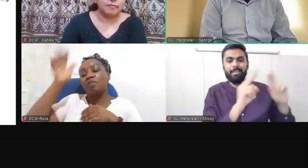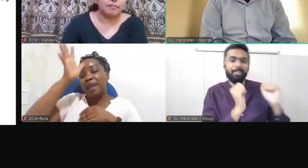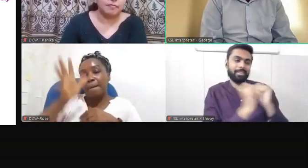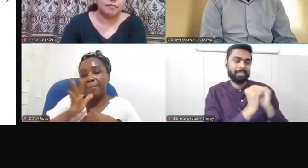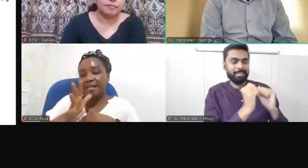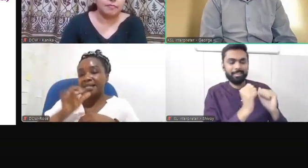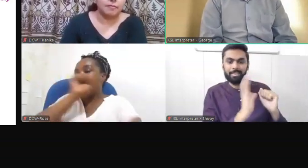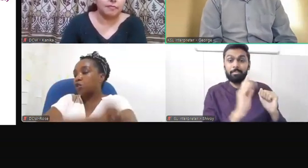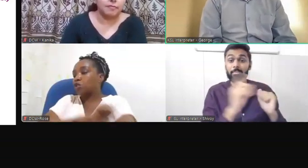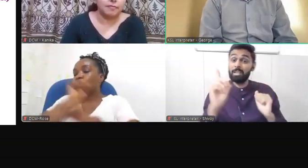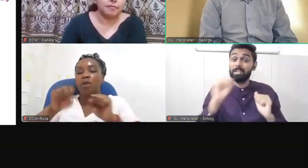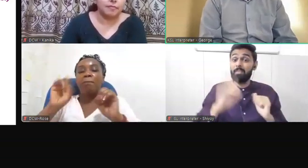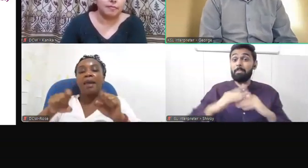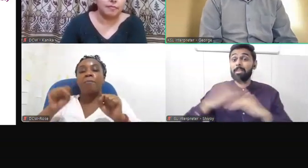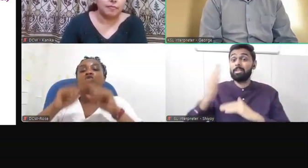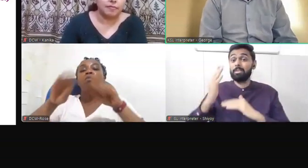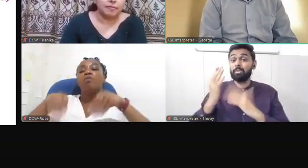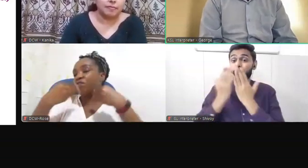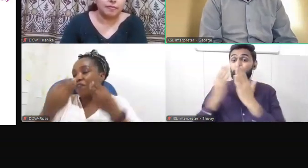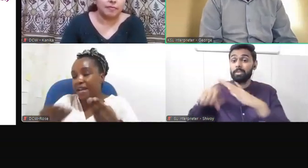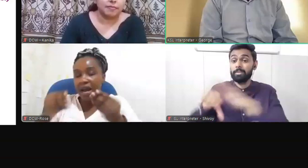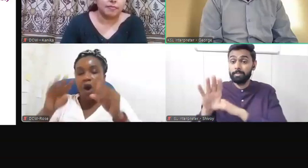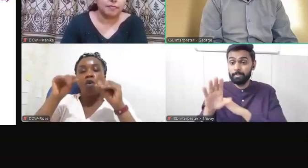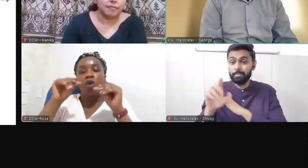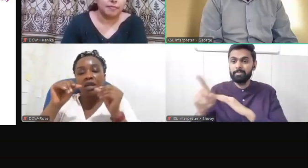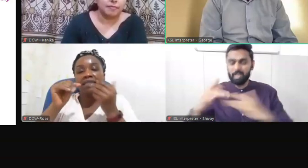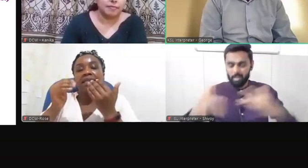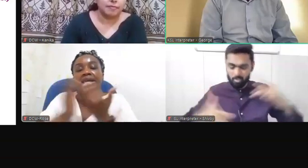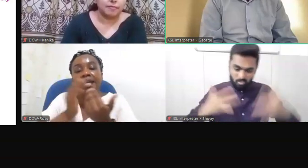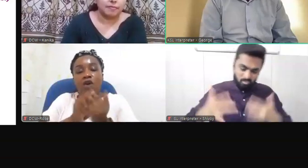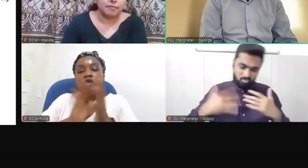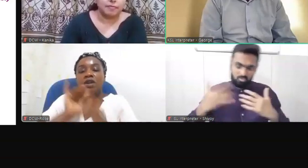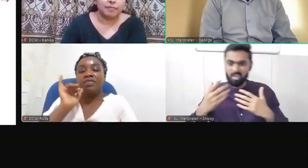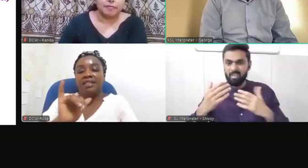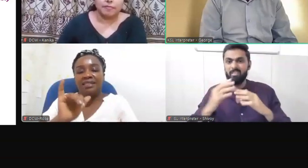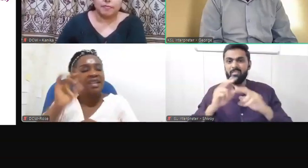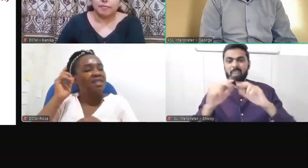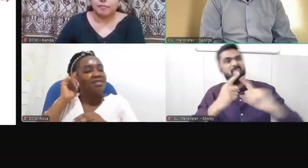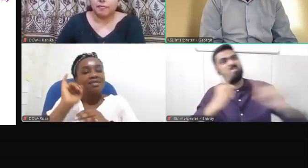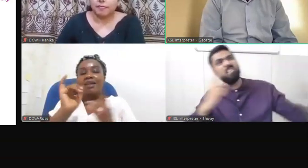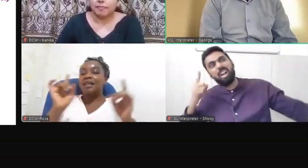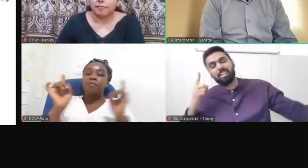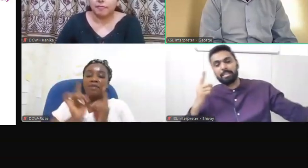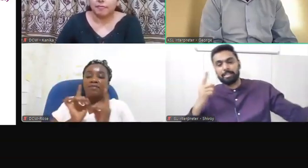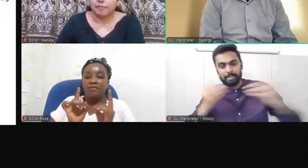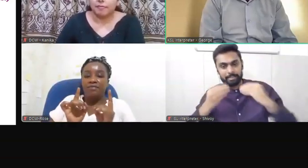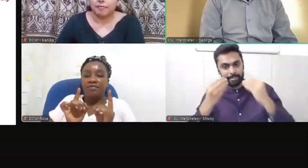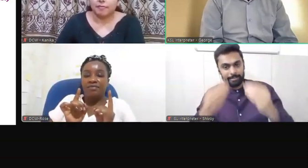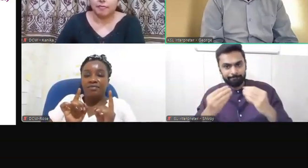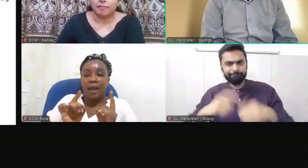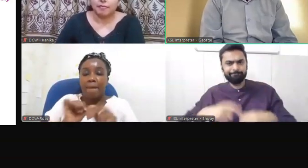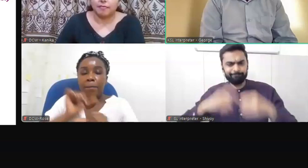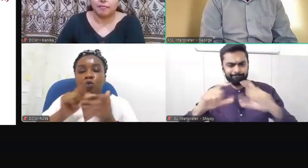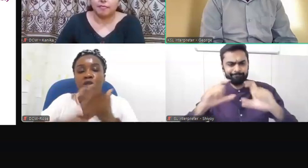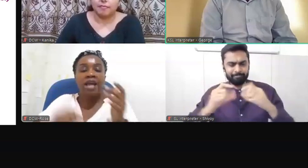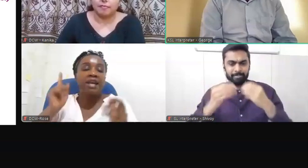school. So the children, remember, the deaf children are also emotional about being away from their families. So we also need to have quality care on that. And I